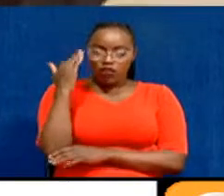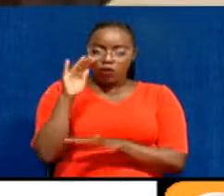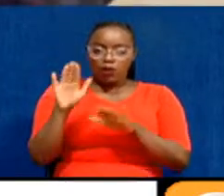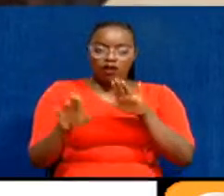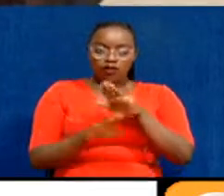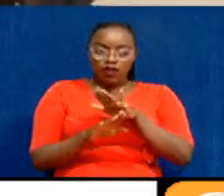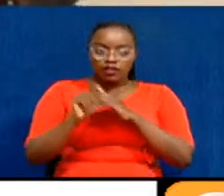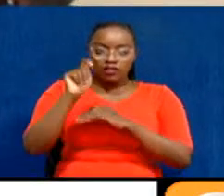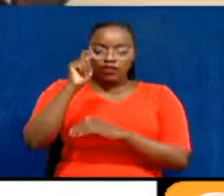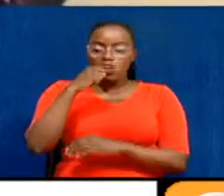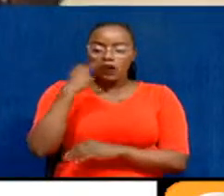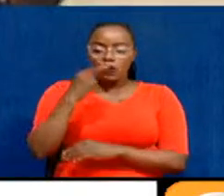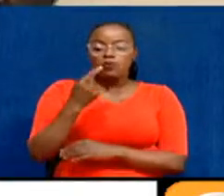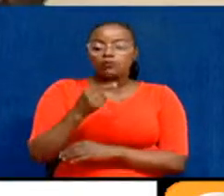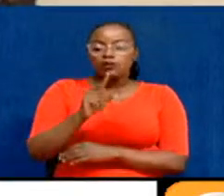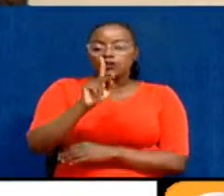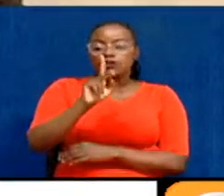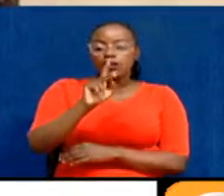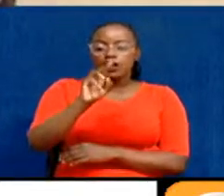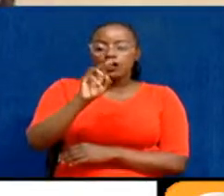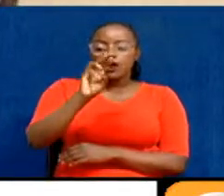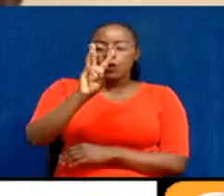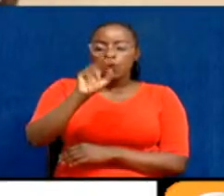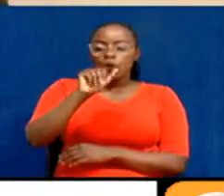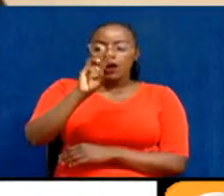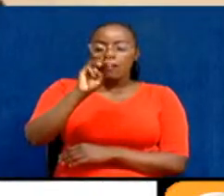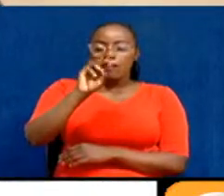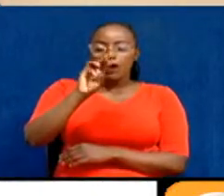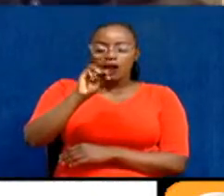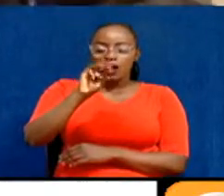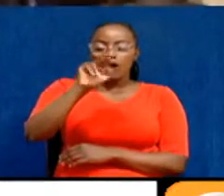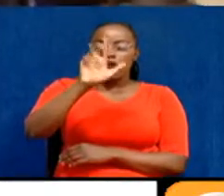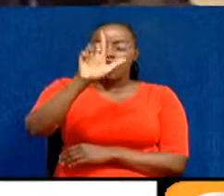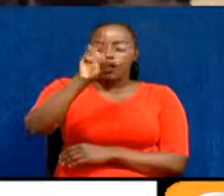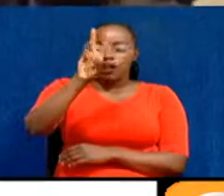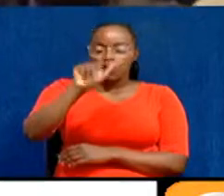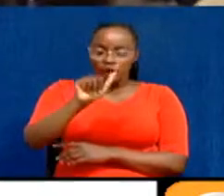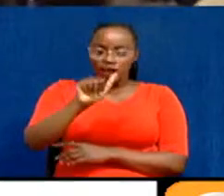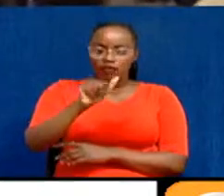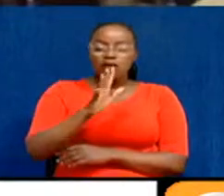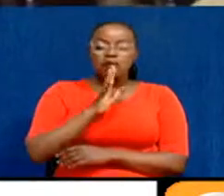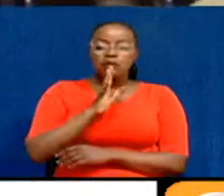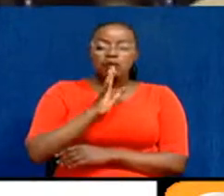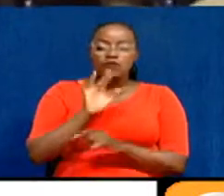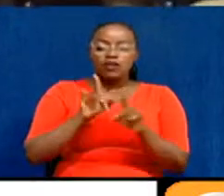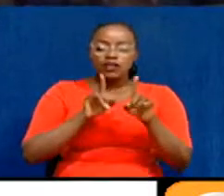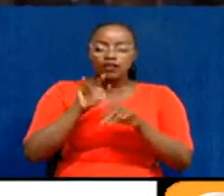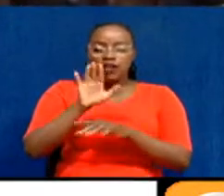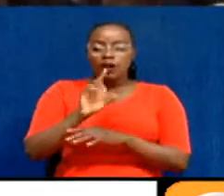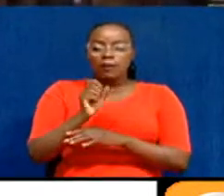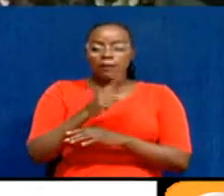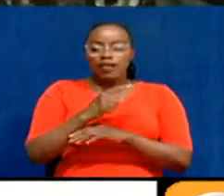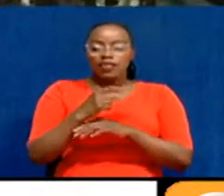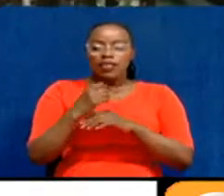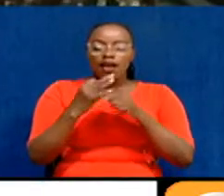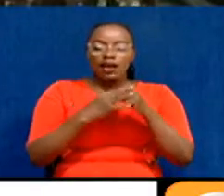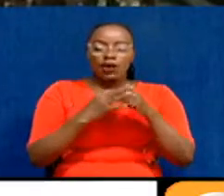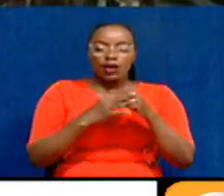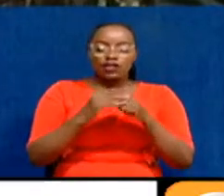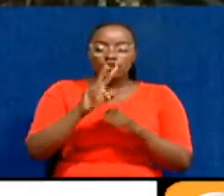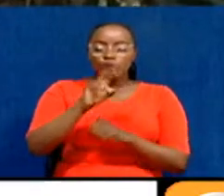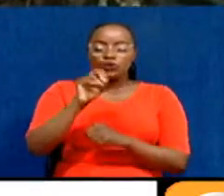vice president, the late Michael Amalo Kijana, he spoke in Mount Kenya Safari Club in August